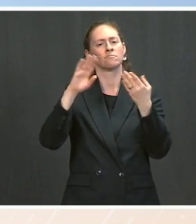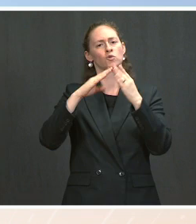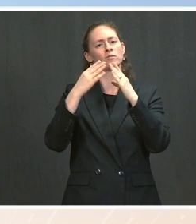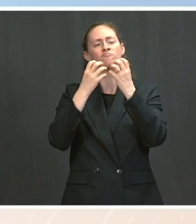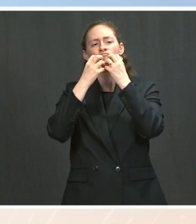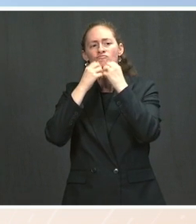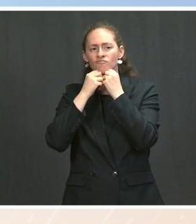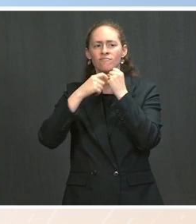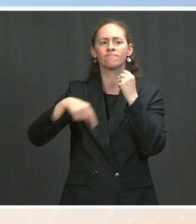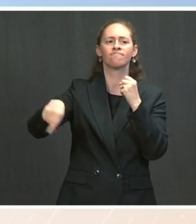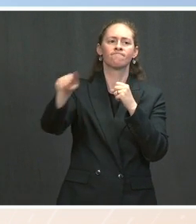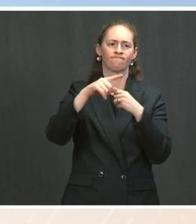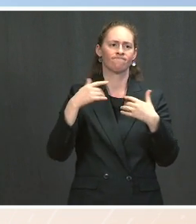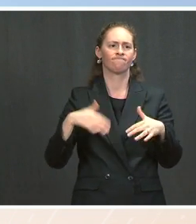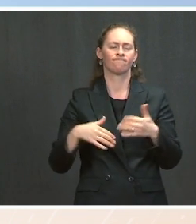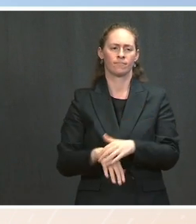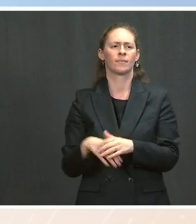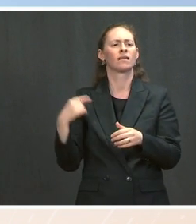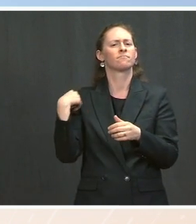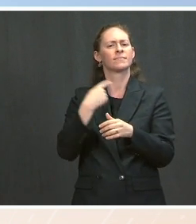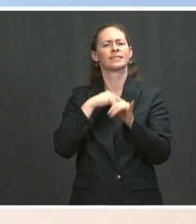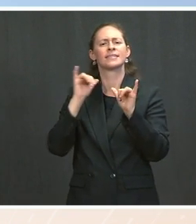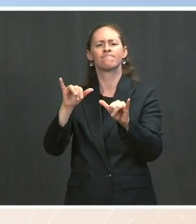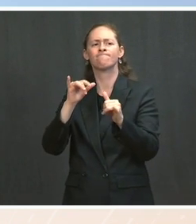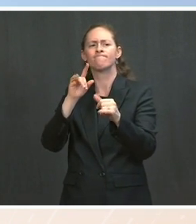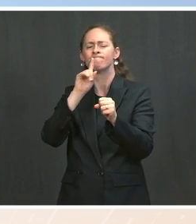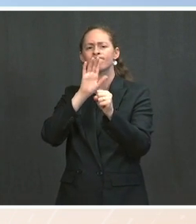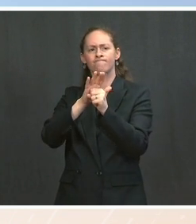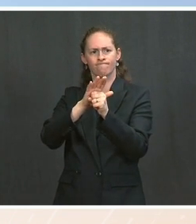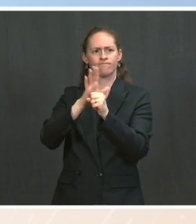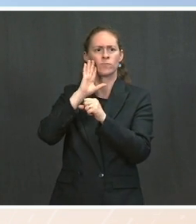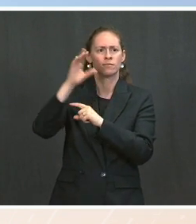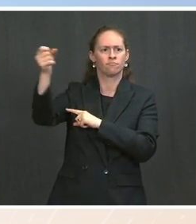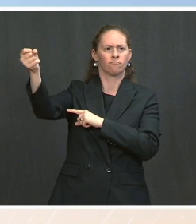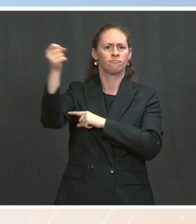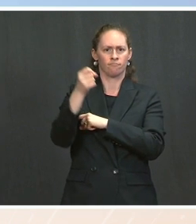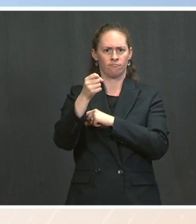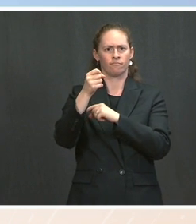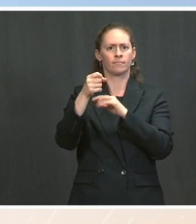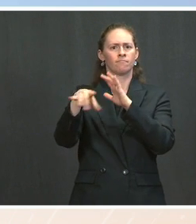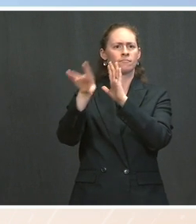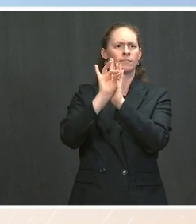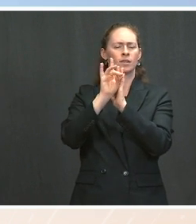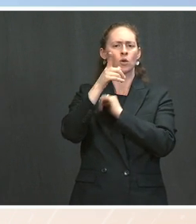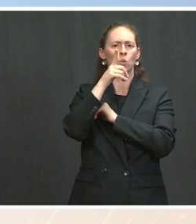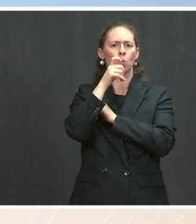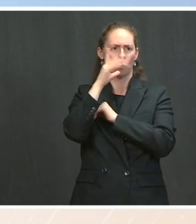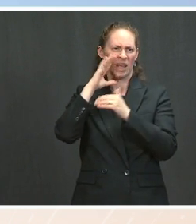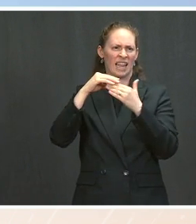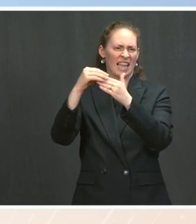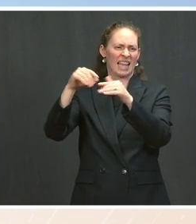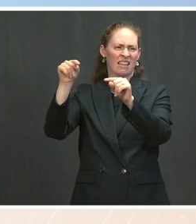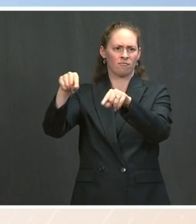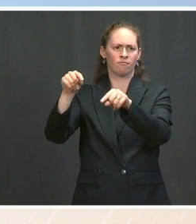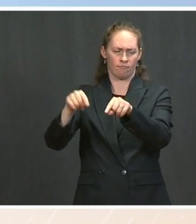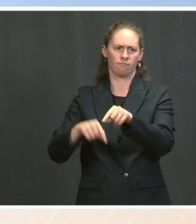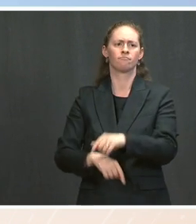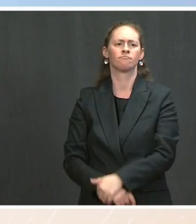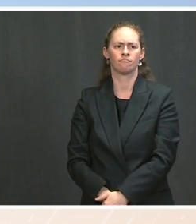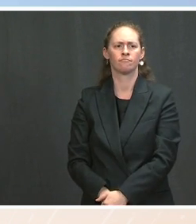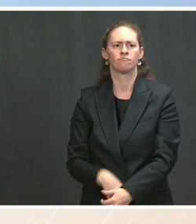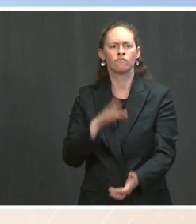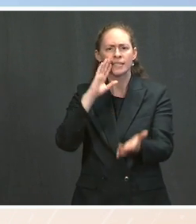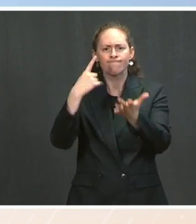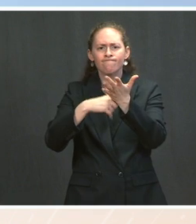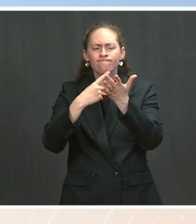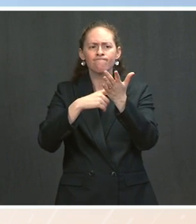committed to appointing a senior member of his White House team, which he has done, who has a seat at the table, both on policy and personnel, to